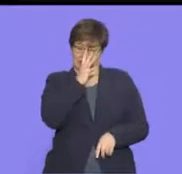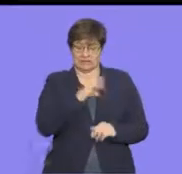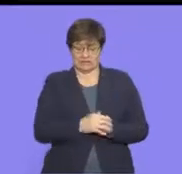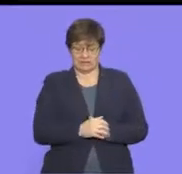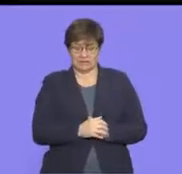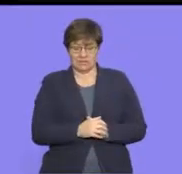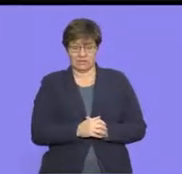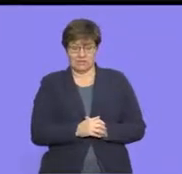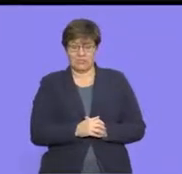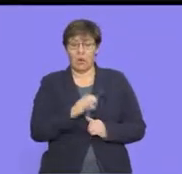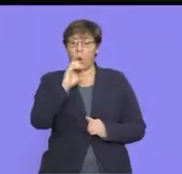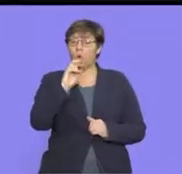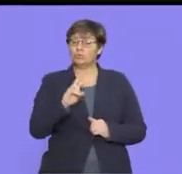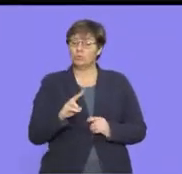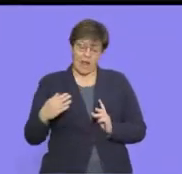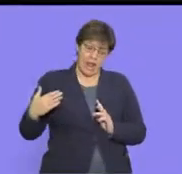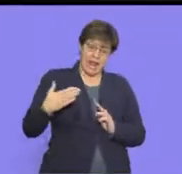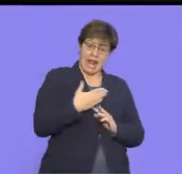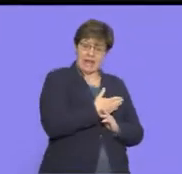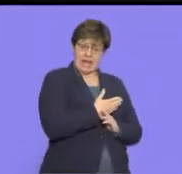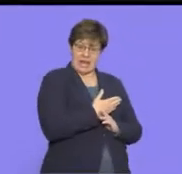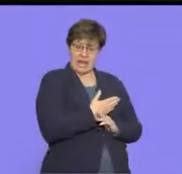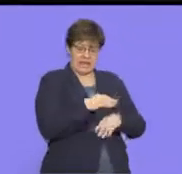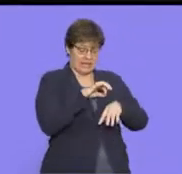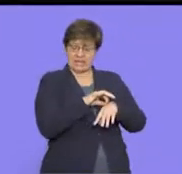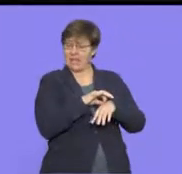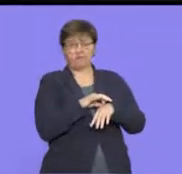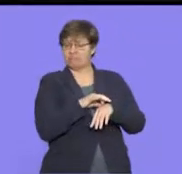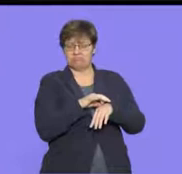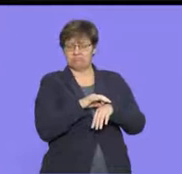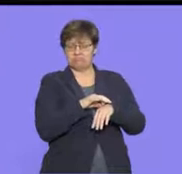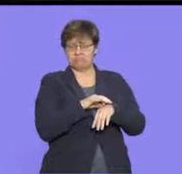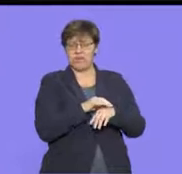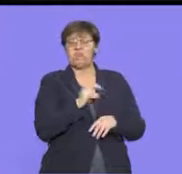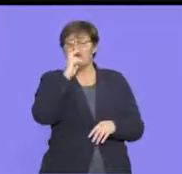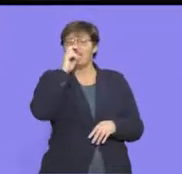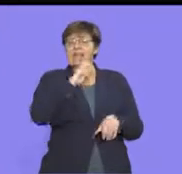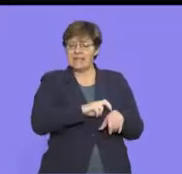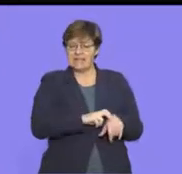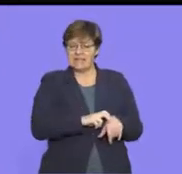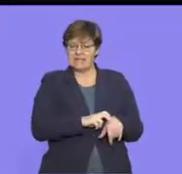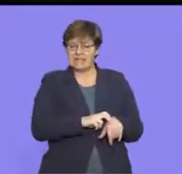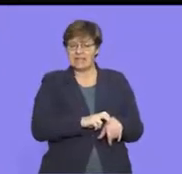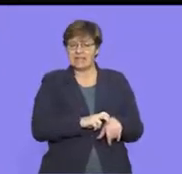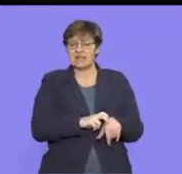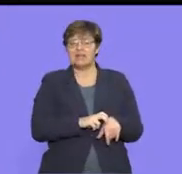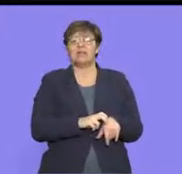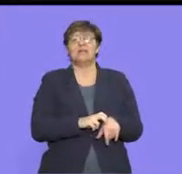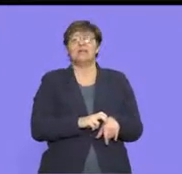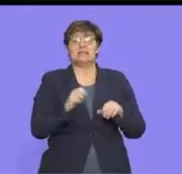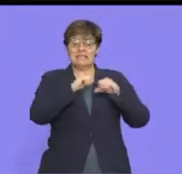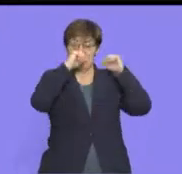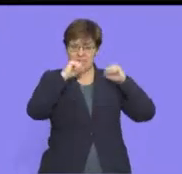And unfortunately, oxygen can't come into around my skin, right? I need to actually have